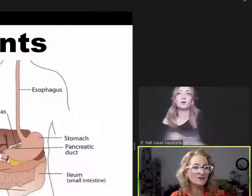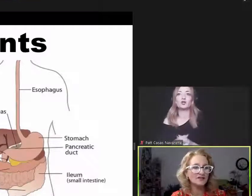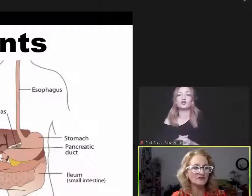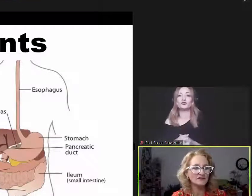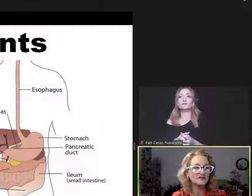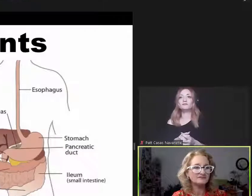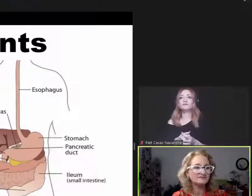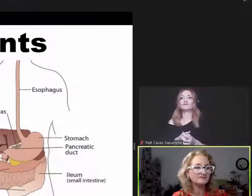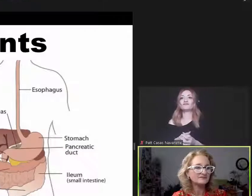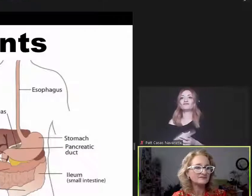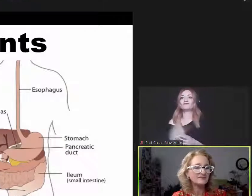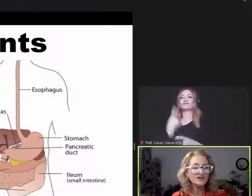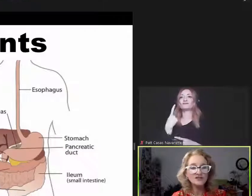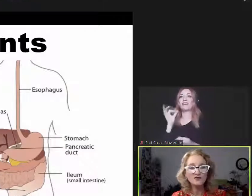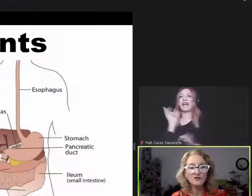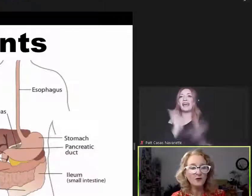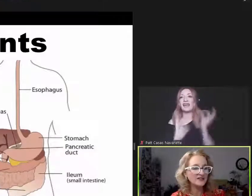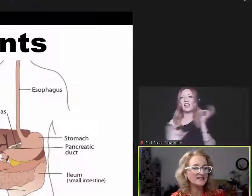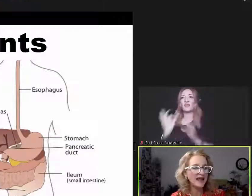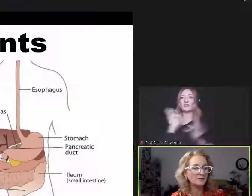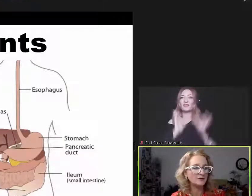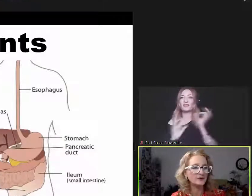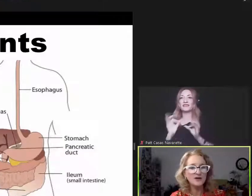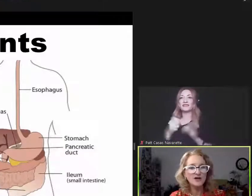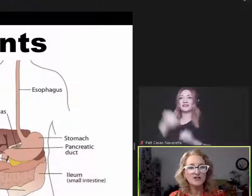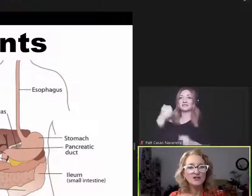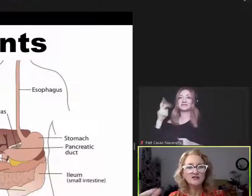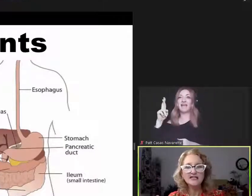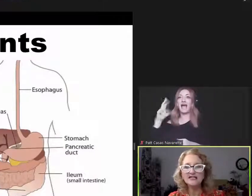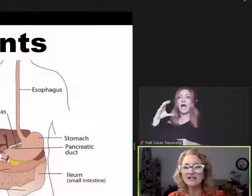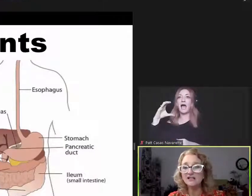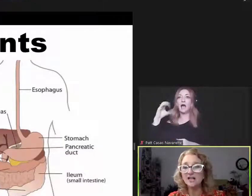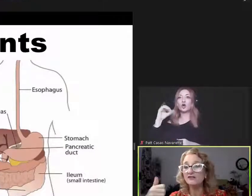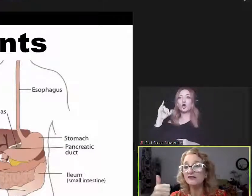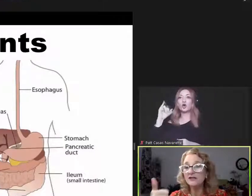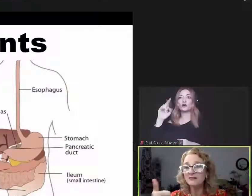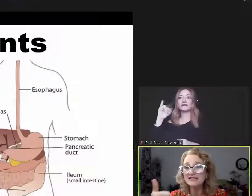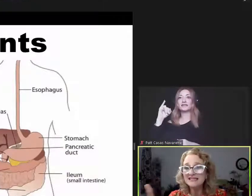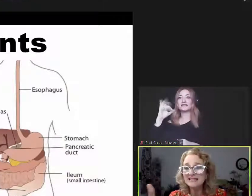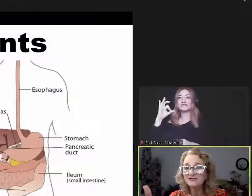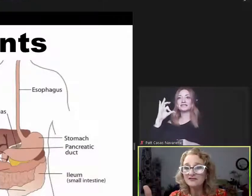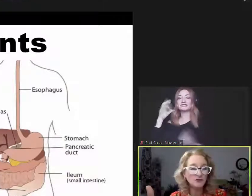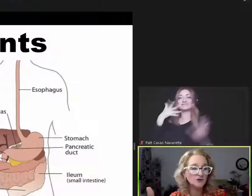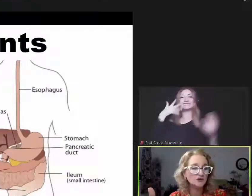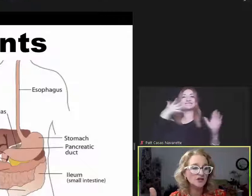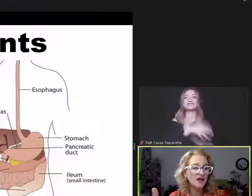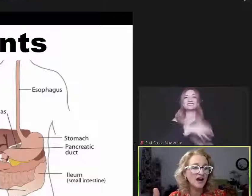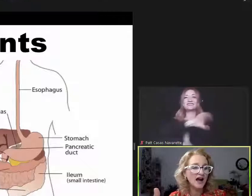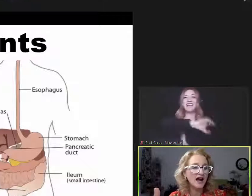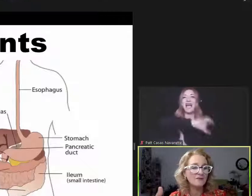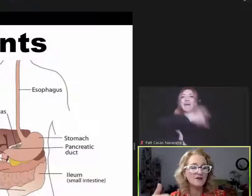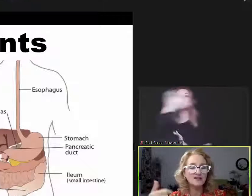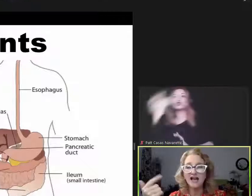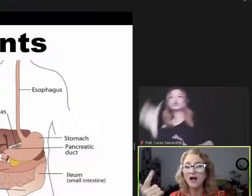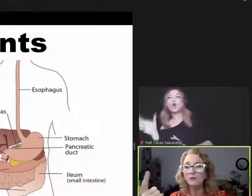your meals. So for example, you need like vitamin D food,